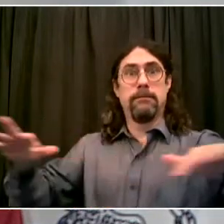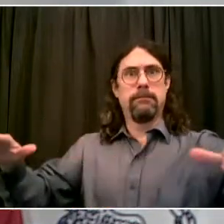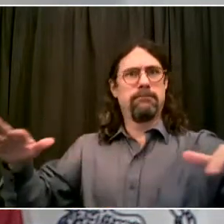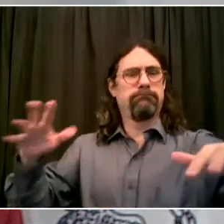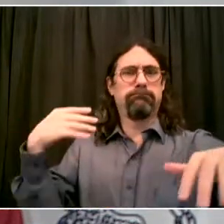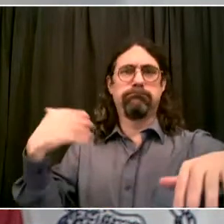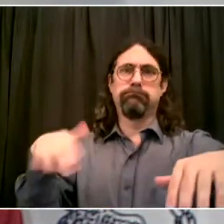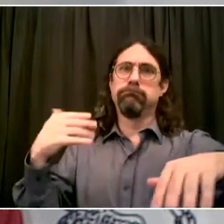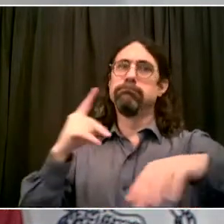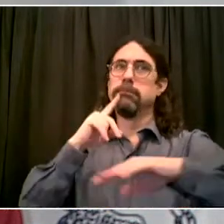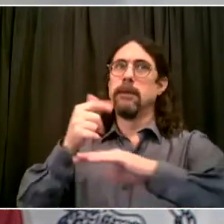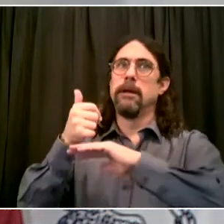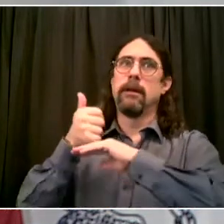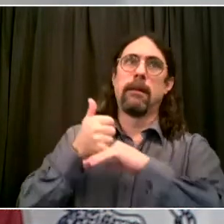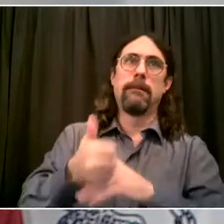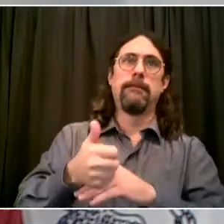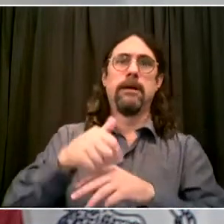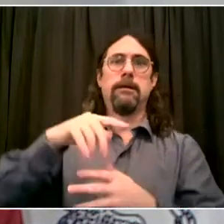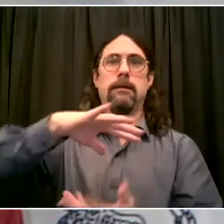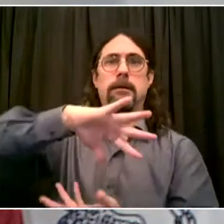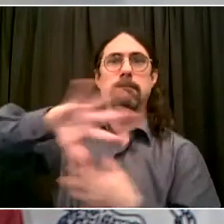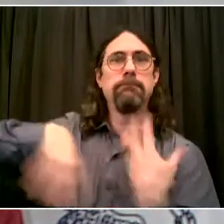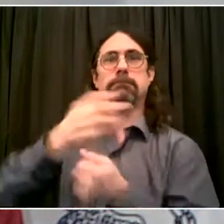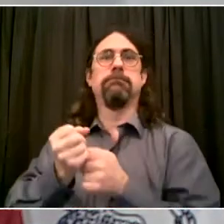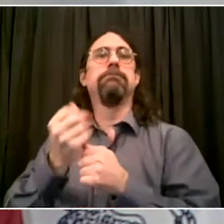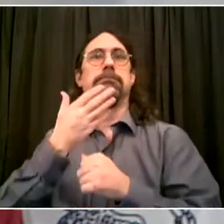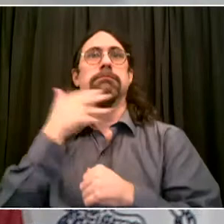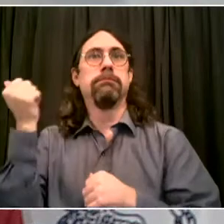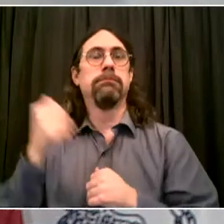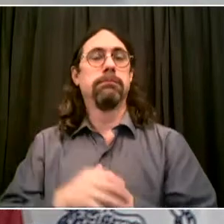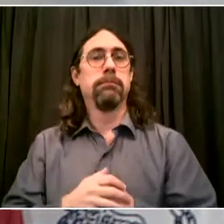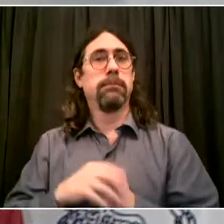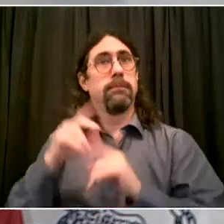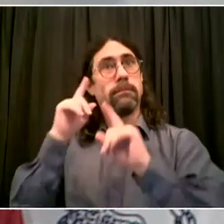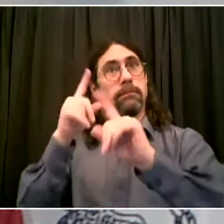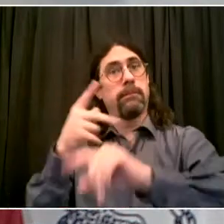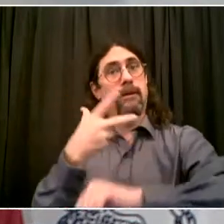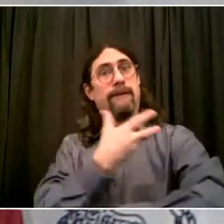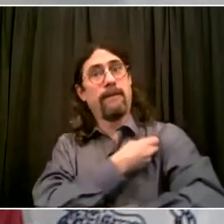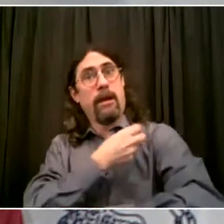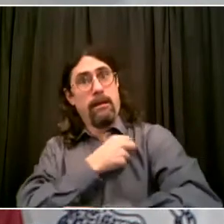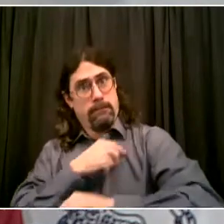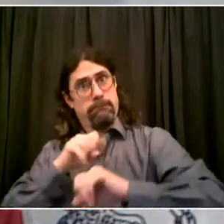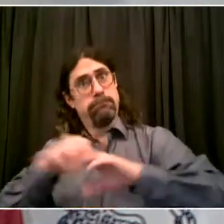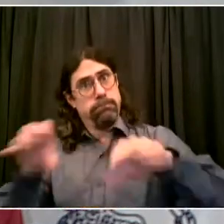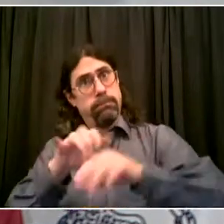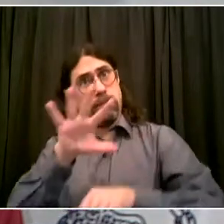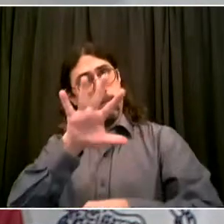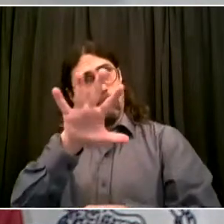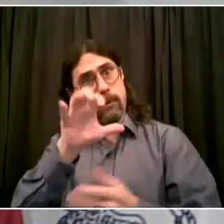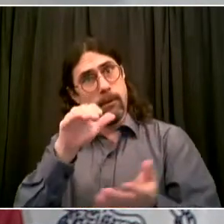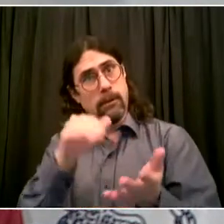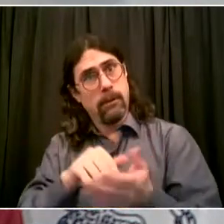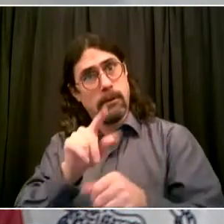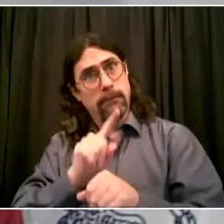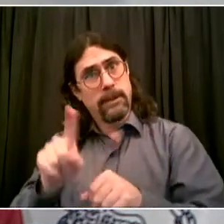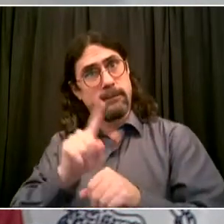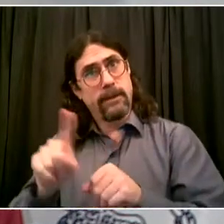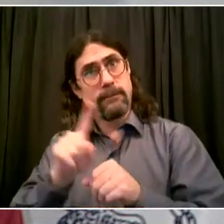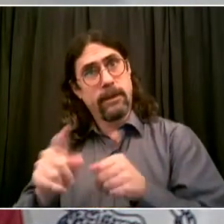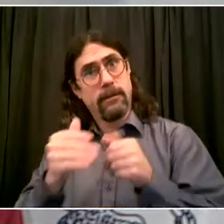that's going to be one of our strengths compared to some other places in the country. But let me turn to now the experts, Dr. Varma, then Dr. Choksi. What would you say to Emma's